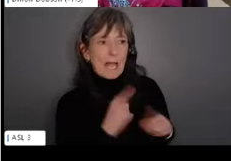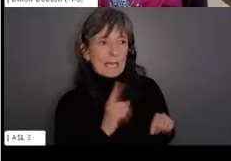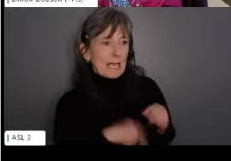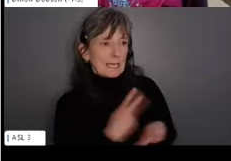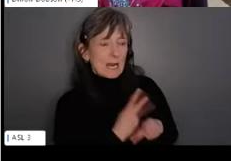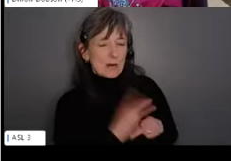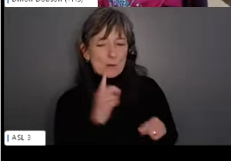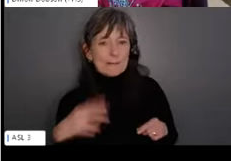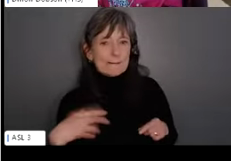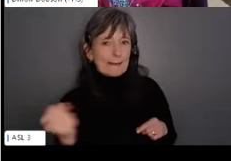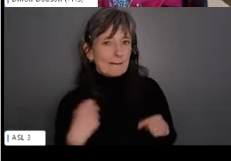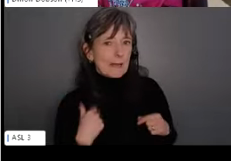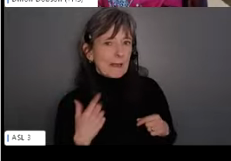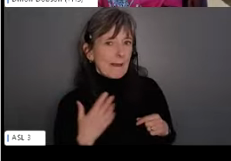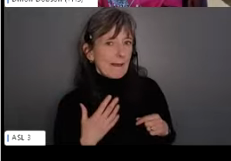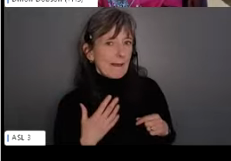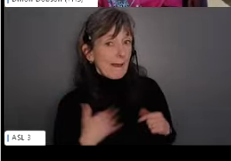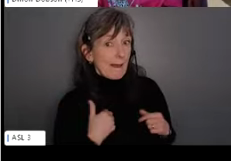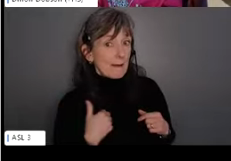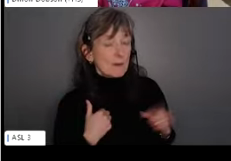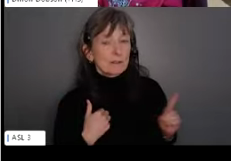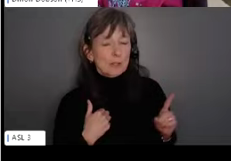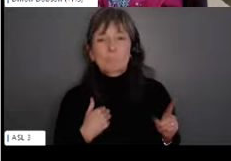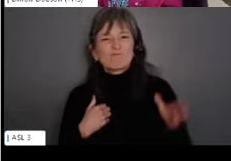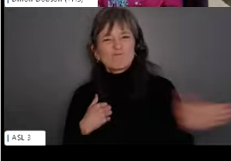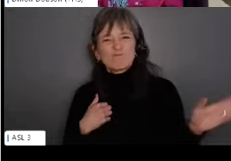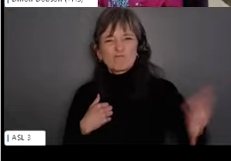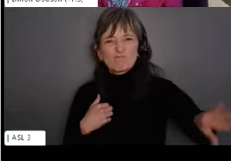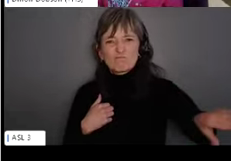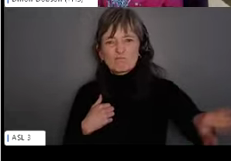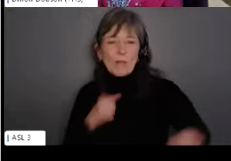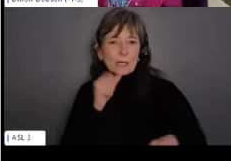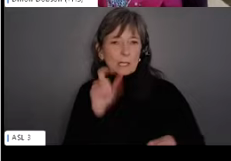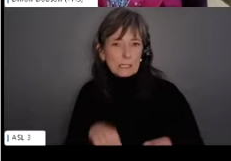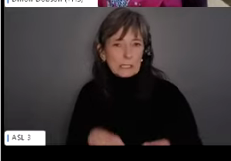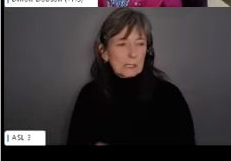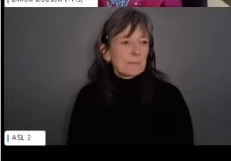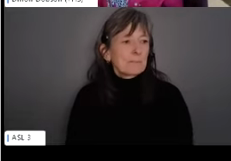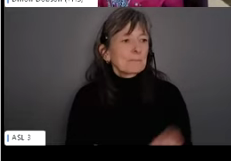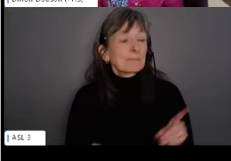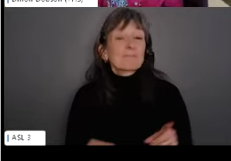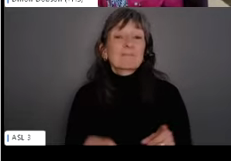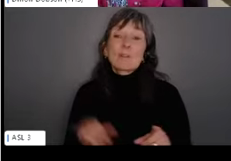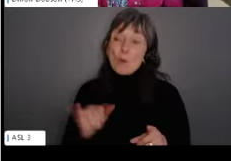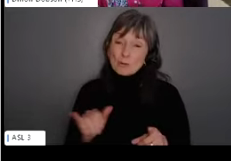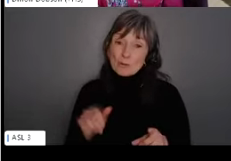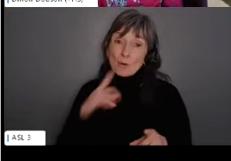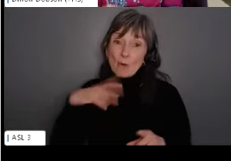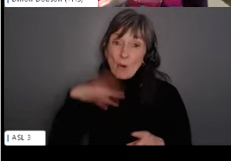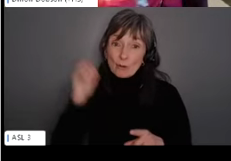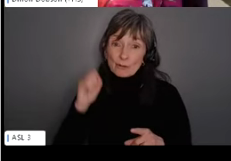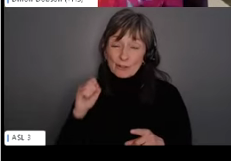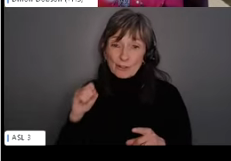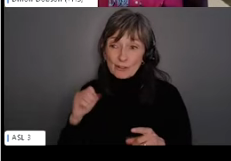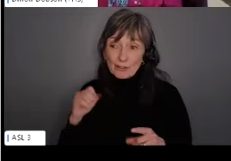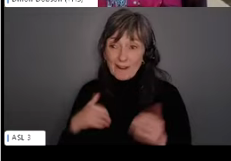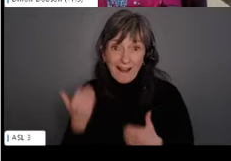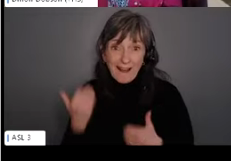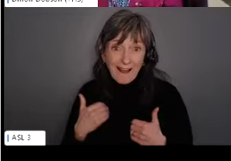that we see is end of life. Right. So bereavement is a critical factor for older adults. They might be grieving, of